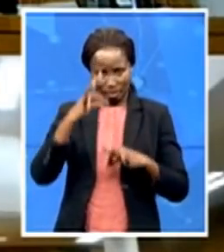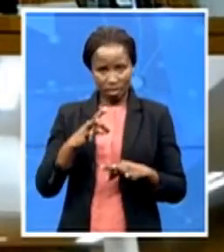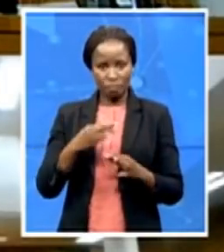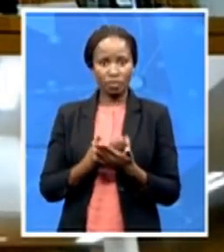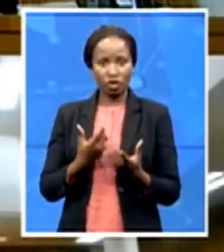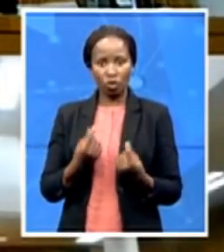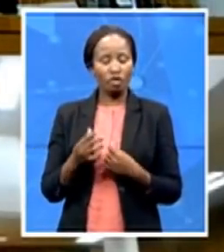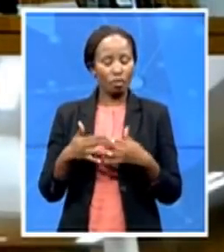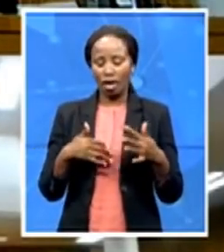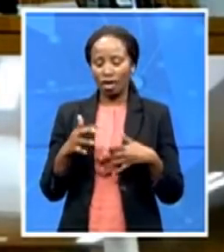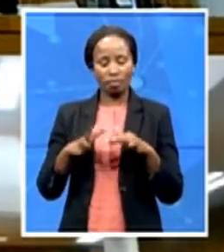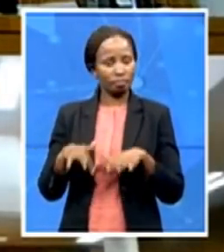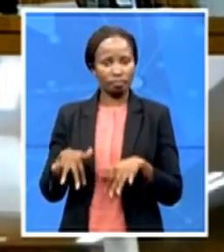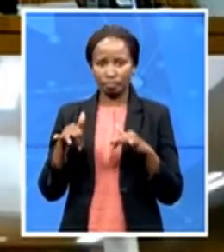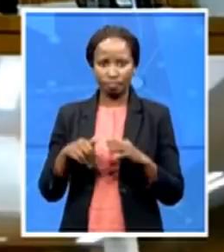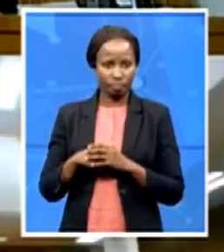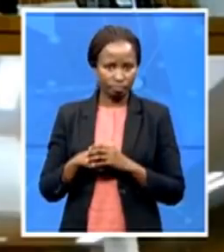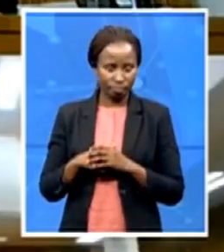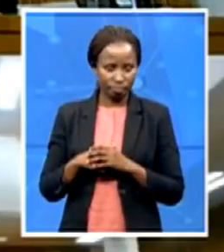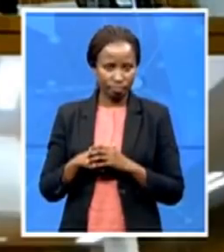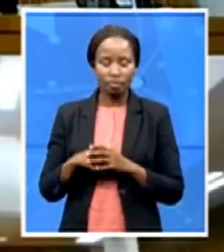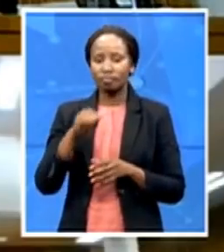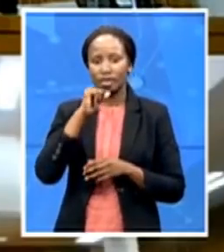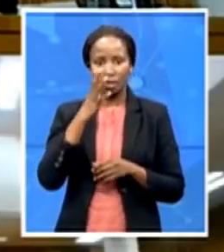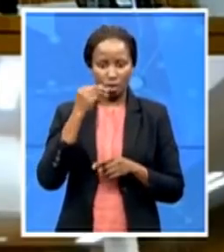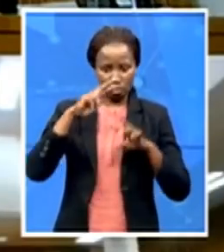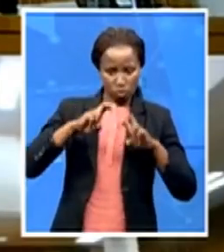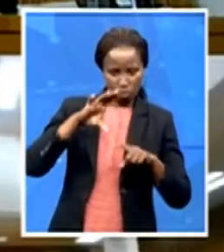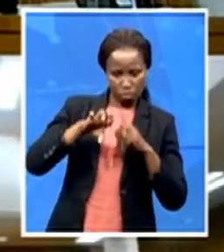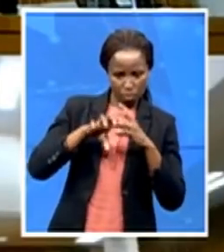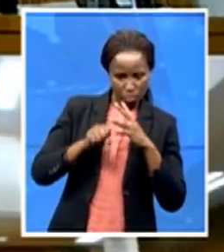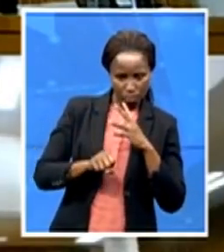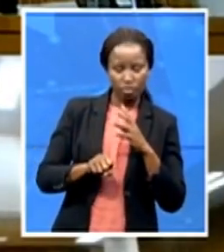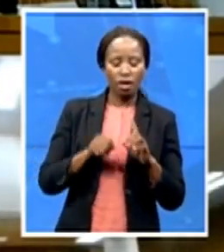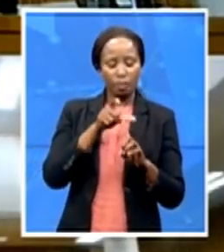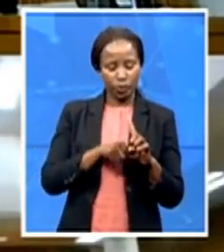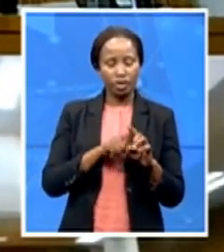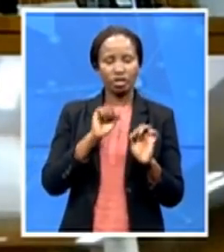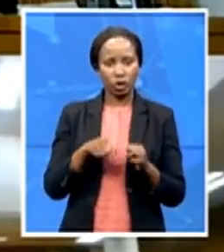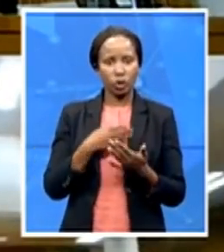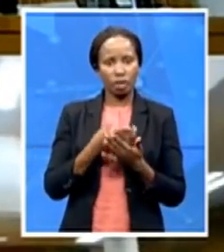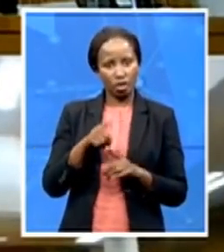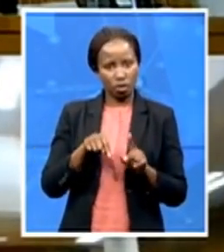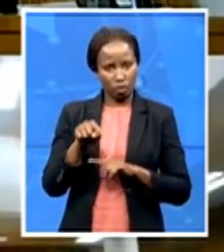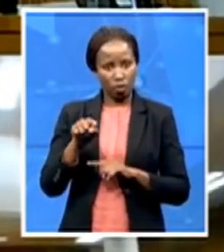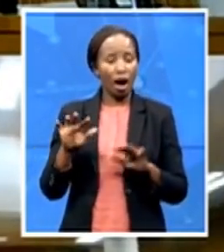made, whether someone should be removed. In other words, to exercise what my learned friend called the